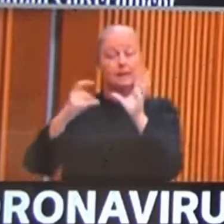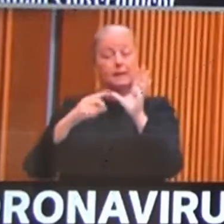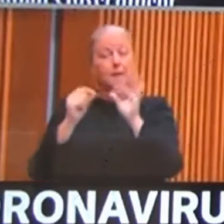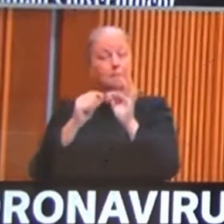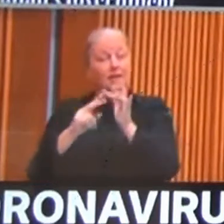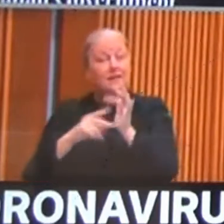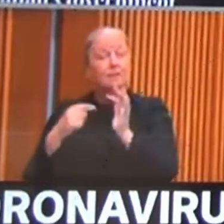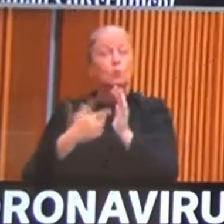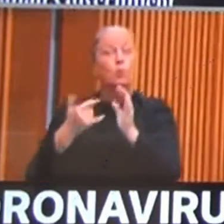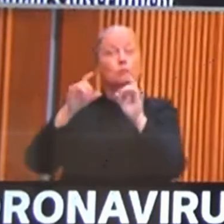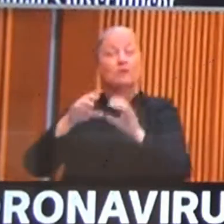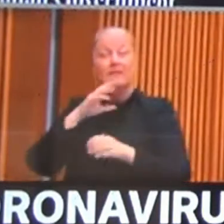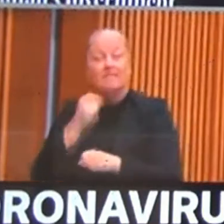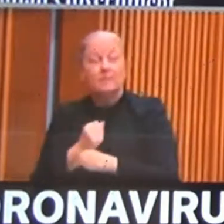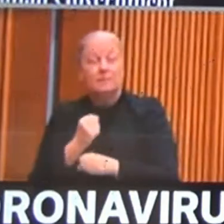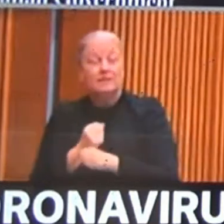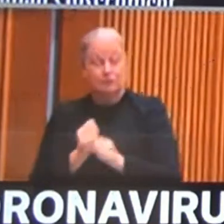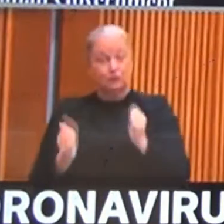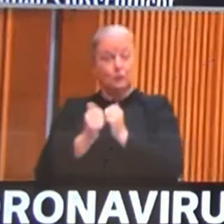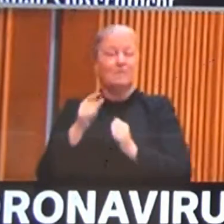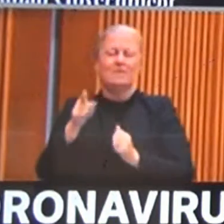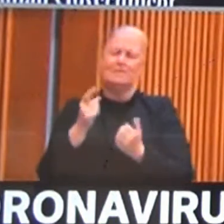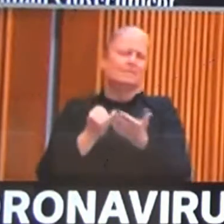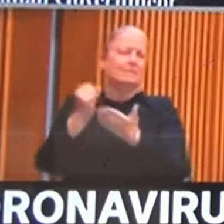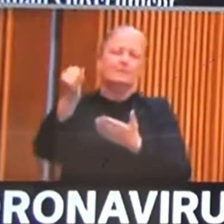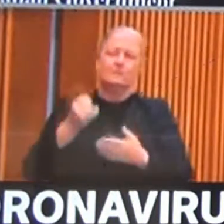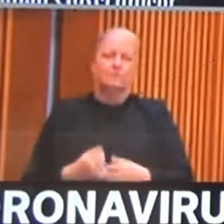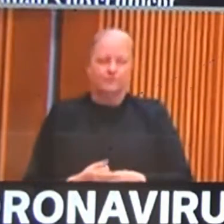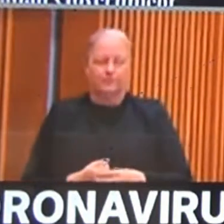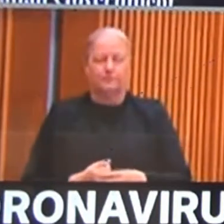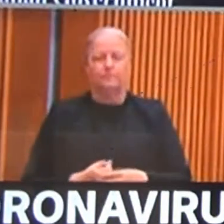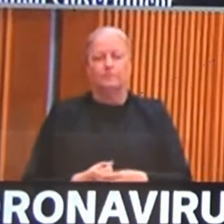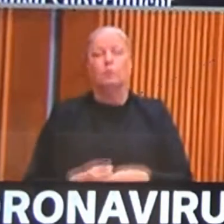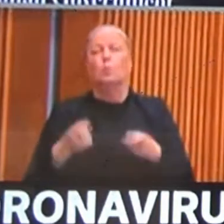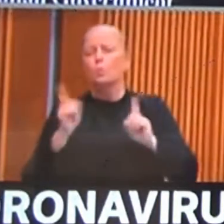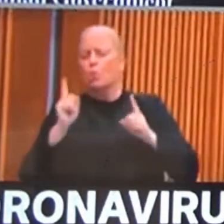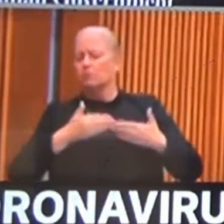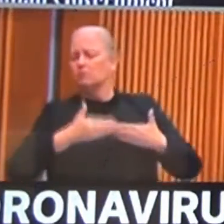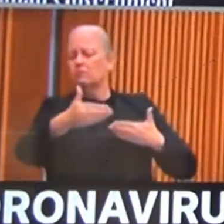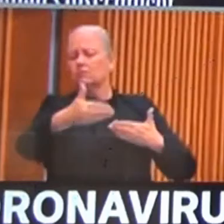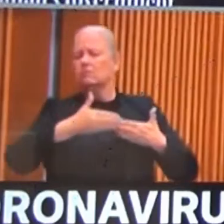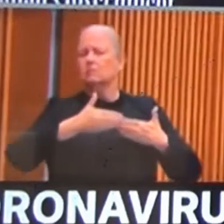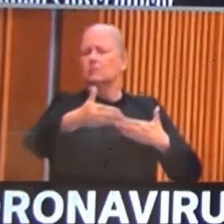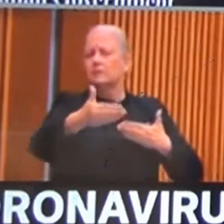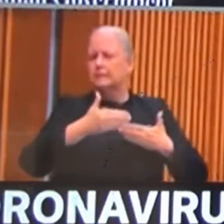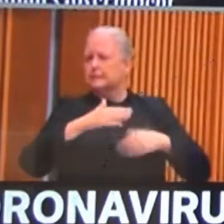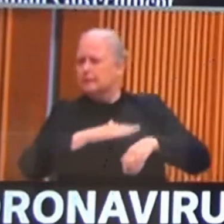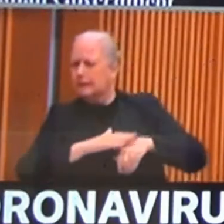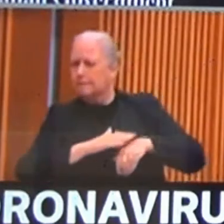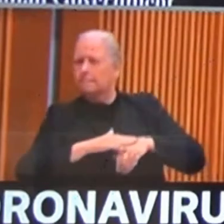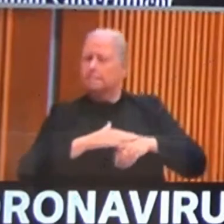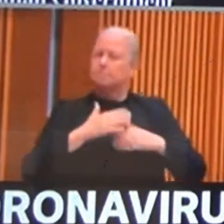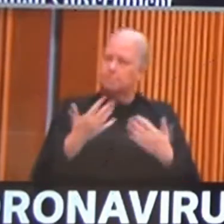or proposing. We reject it. In terms of the timeframes, this is the National Cabinet on the advice